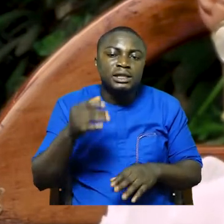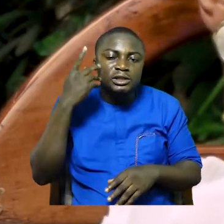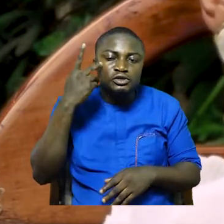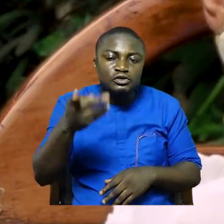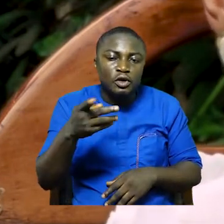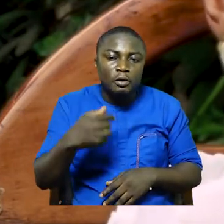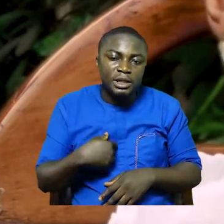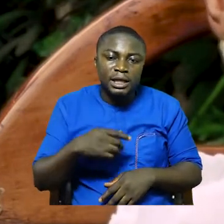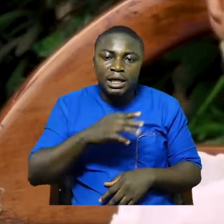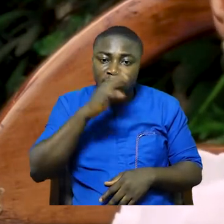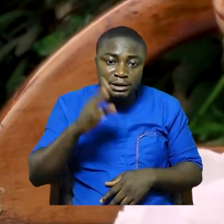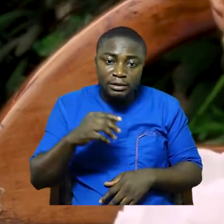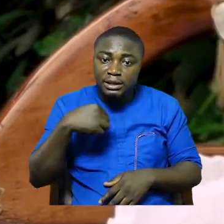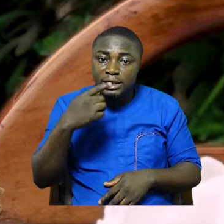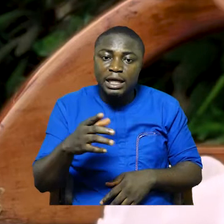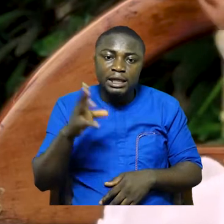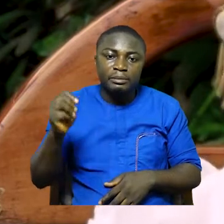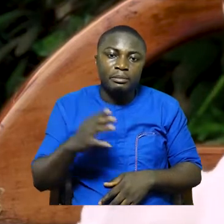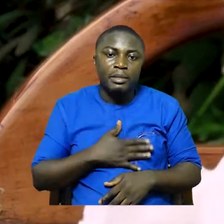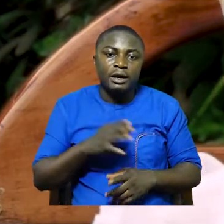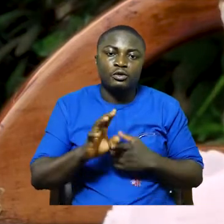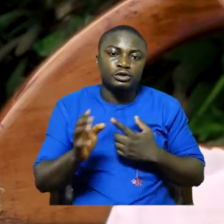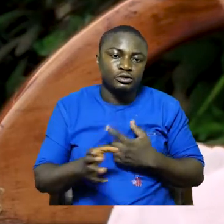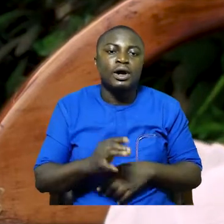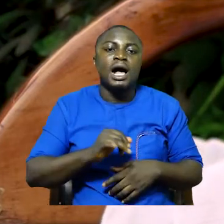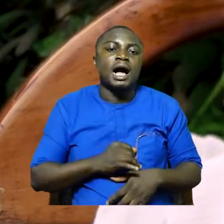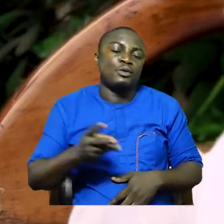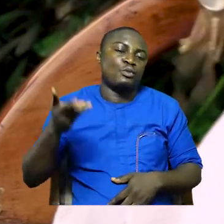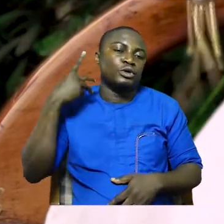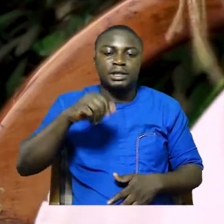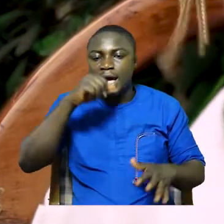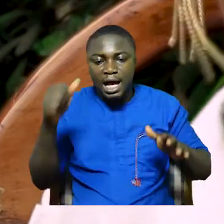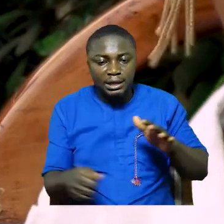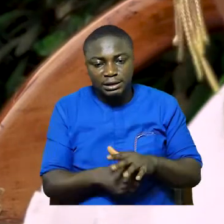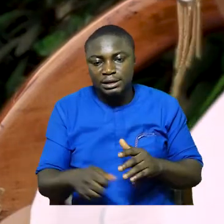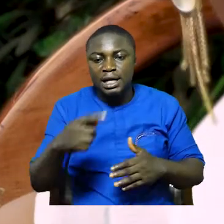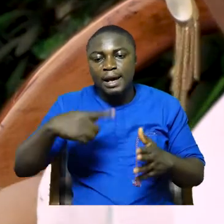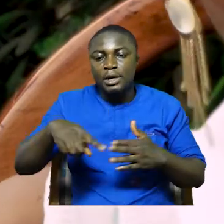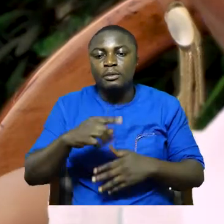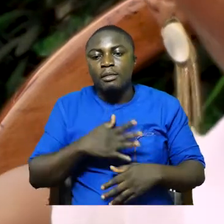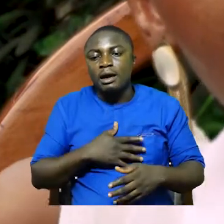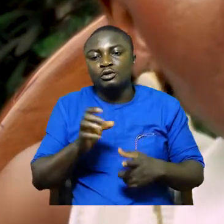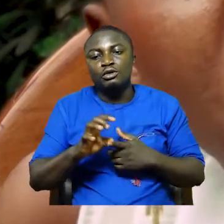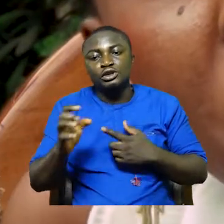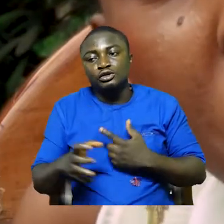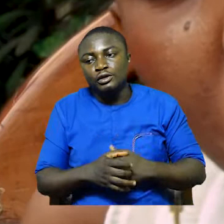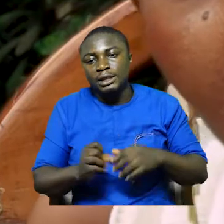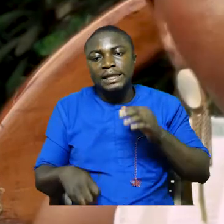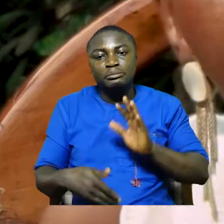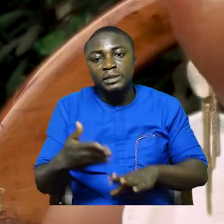ShopRite. Immediately he saw me, because I didn't tell him about my condition. Then I was still hiding.